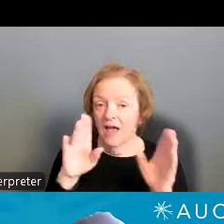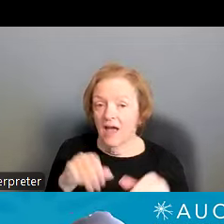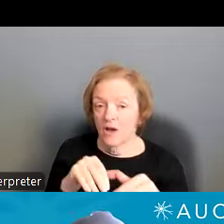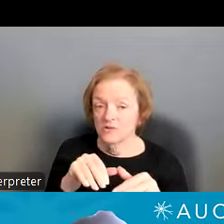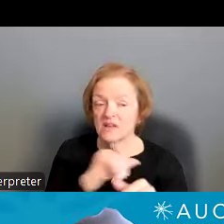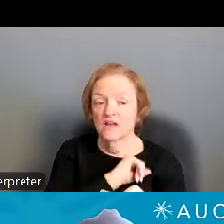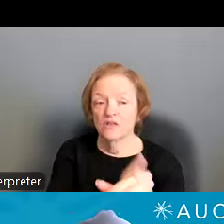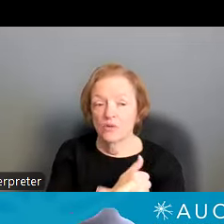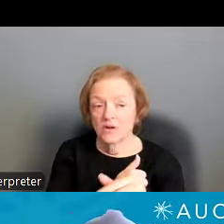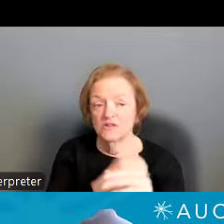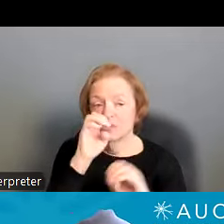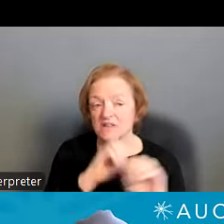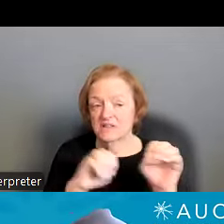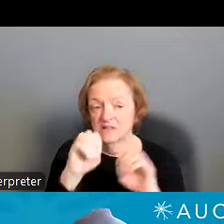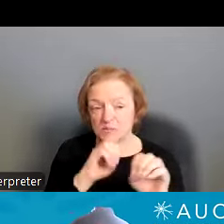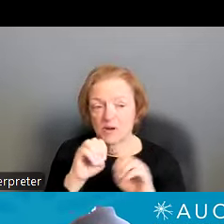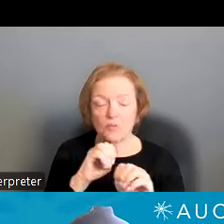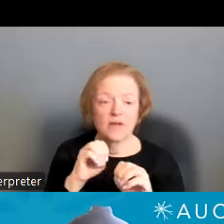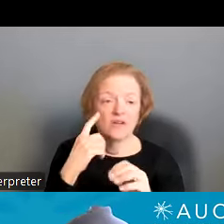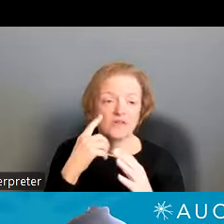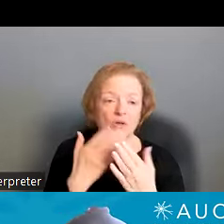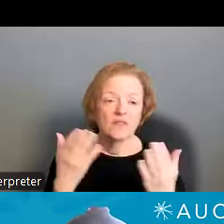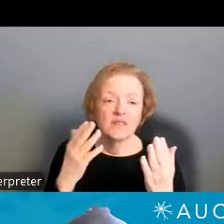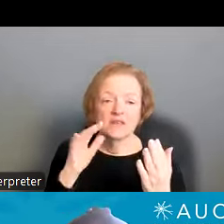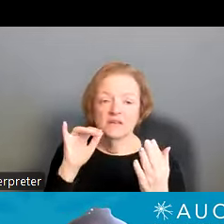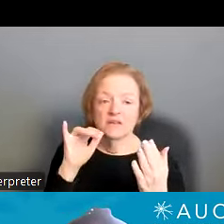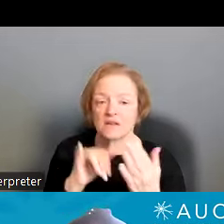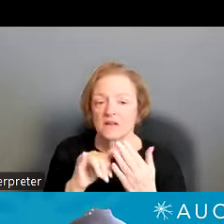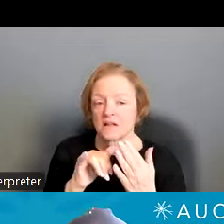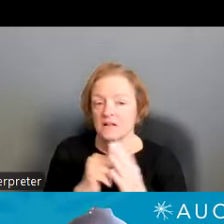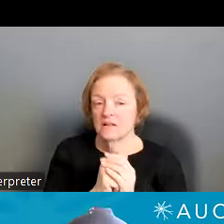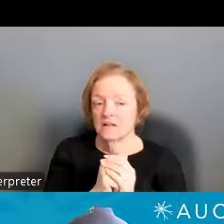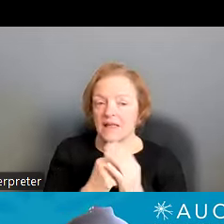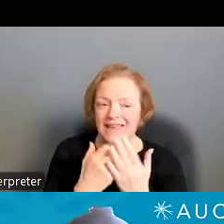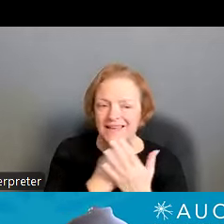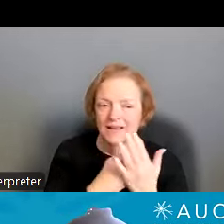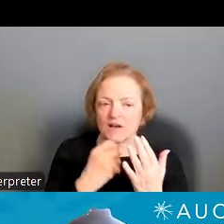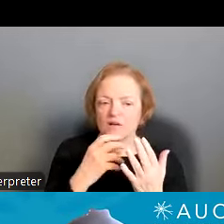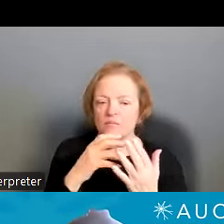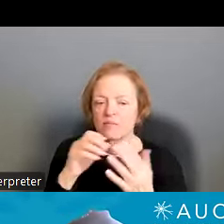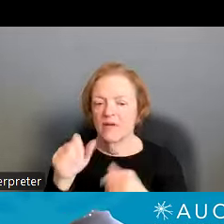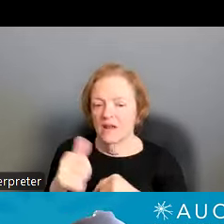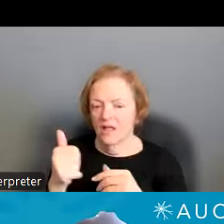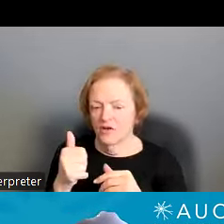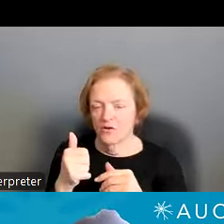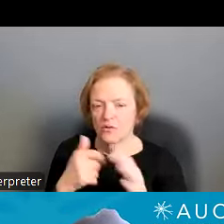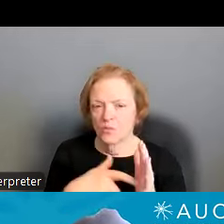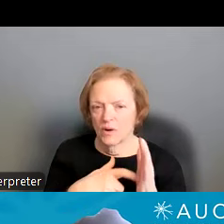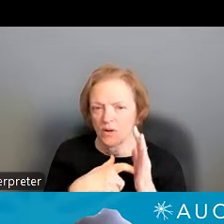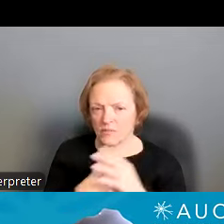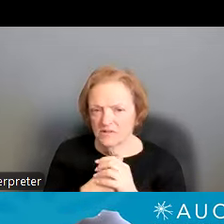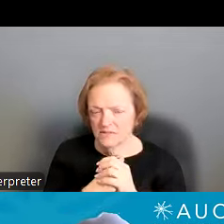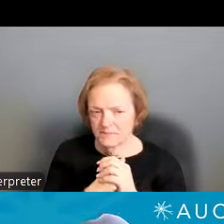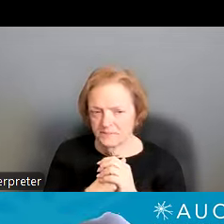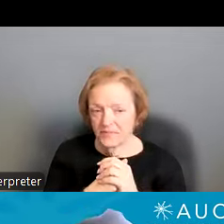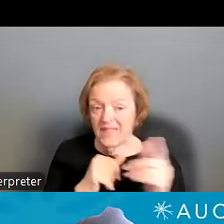and requirements for tenants. So things like work requirements. This new proposed rule, which is set for publication on Monday,